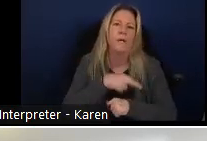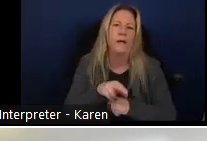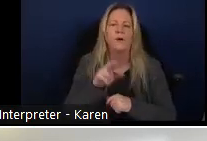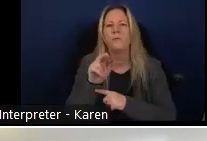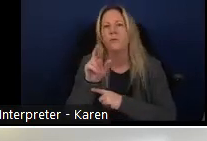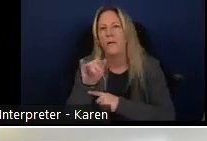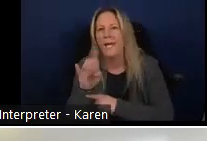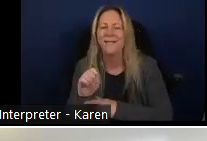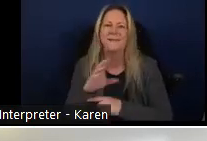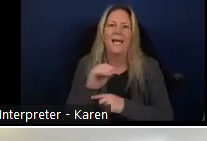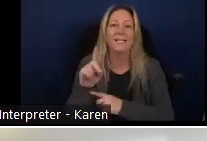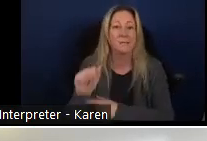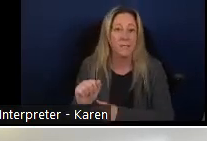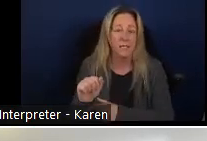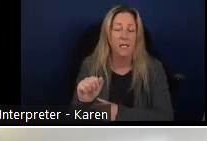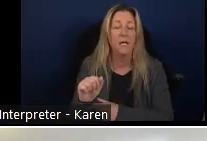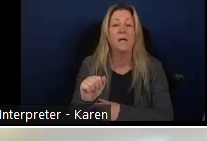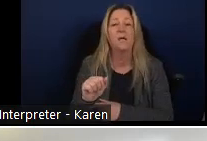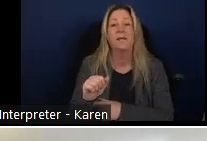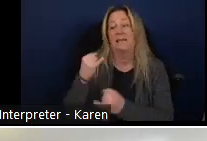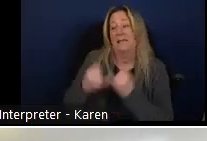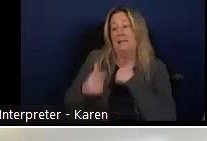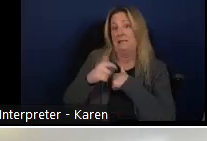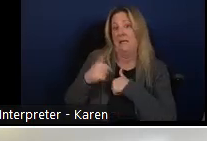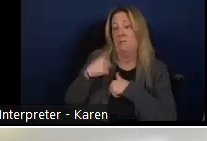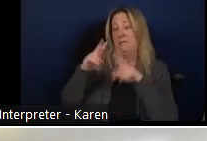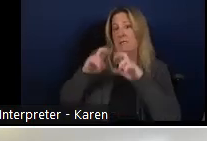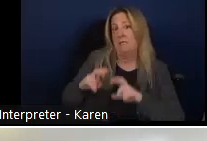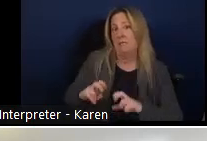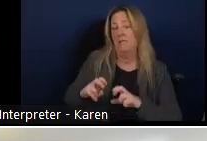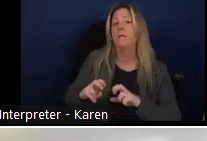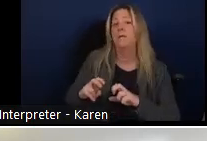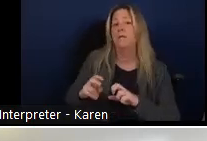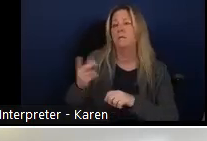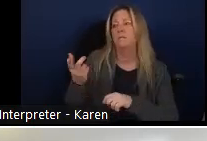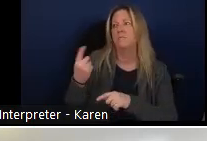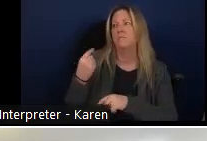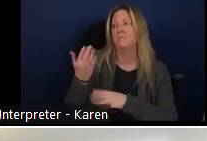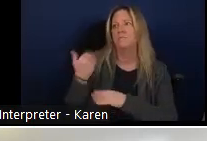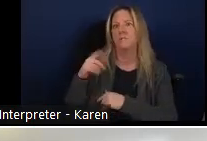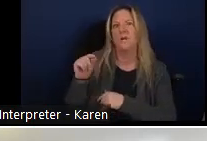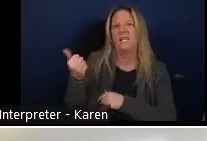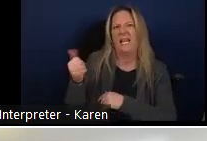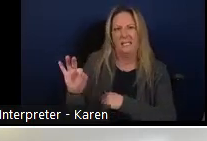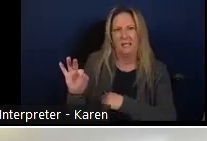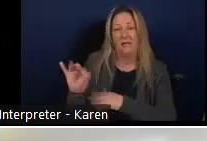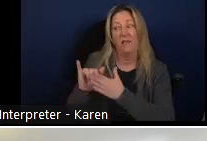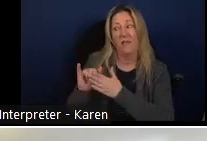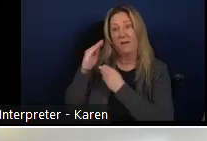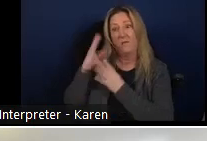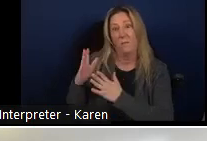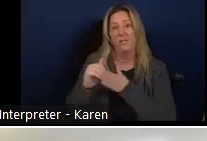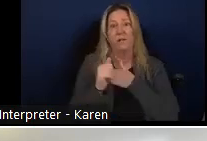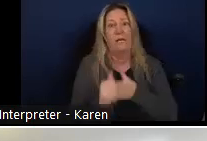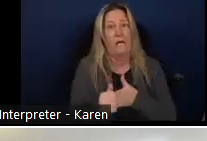disability. Denver completed its last analysis of impediments in 2019, and that information guides our current